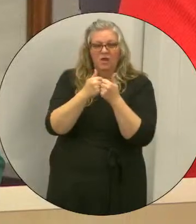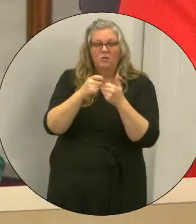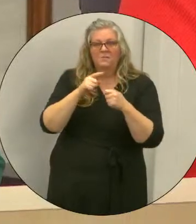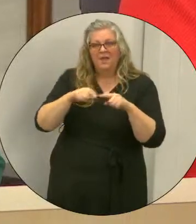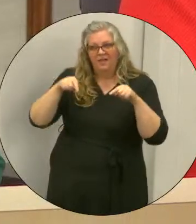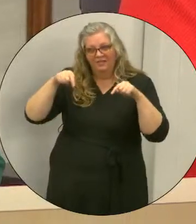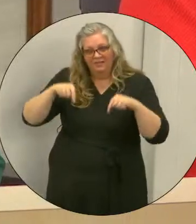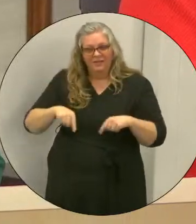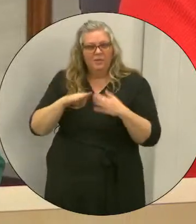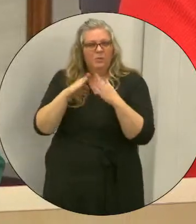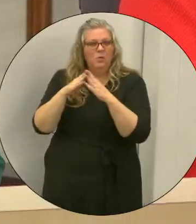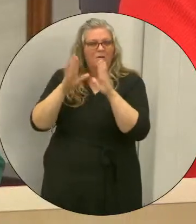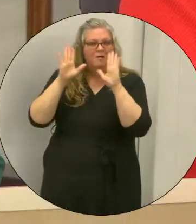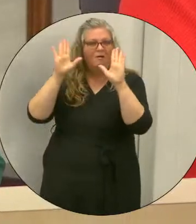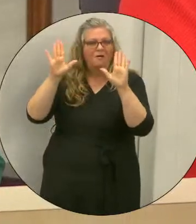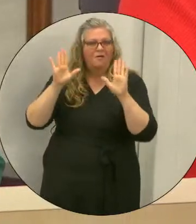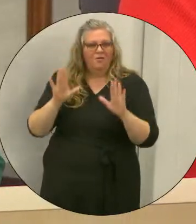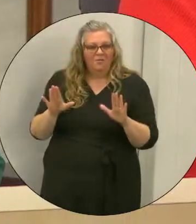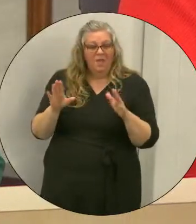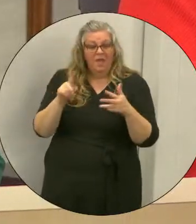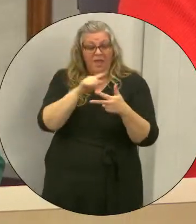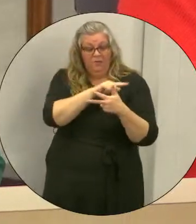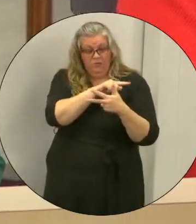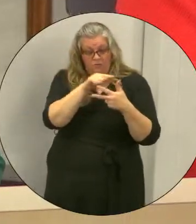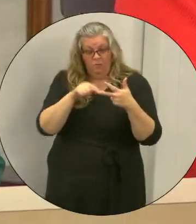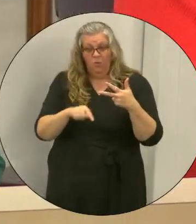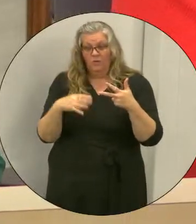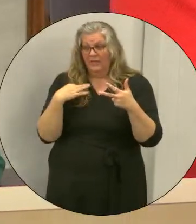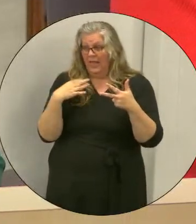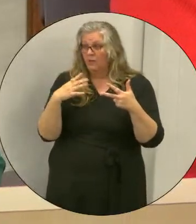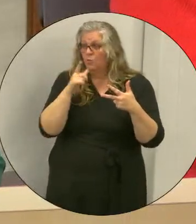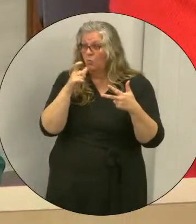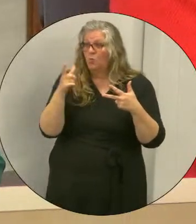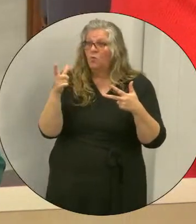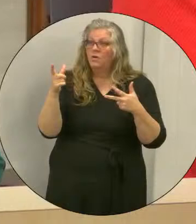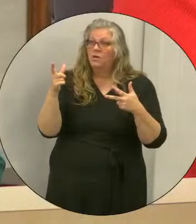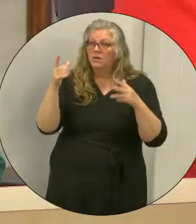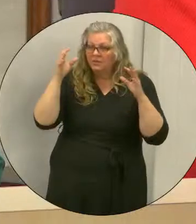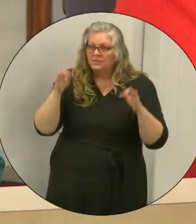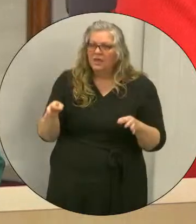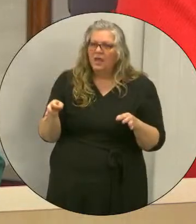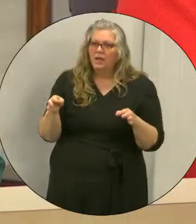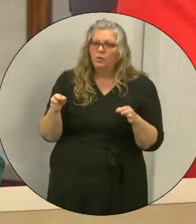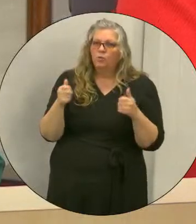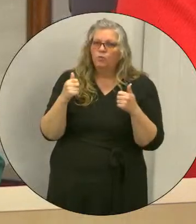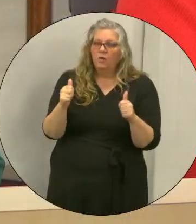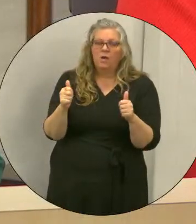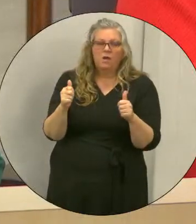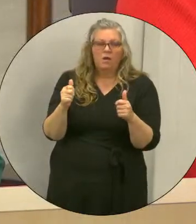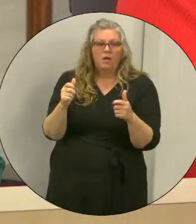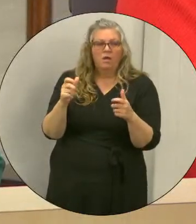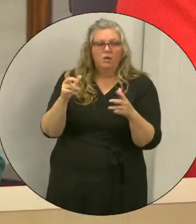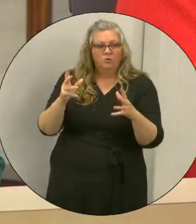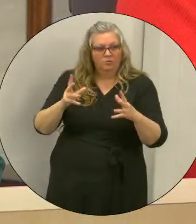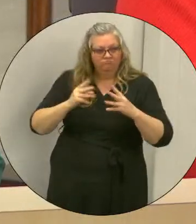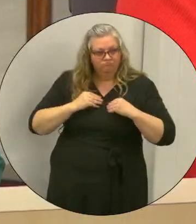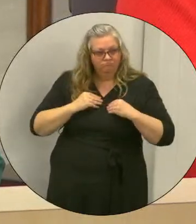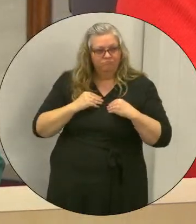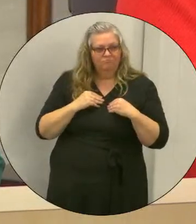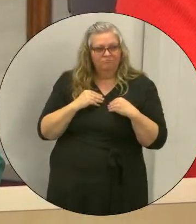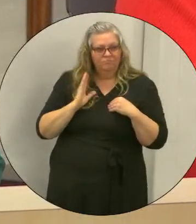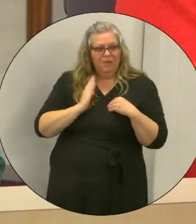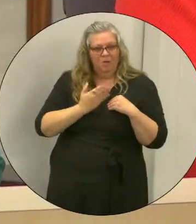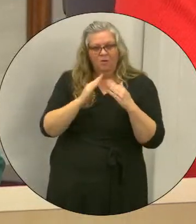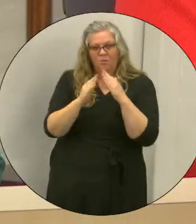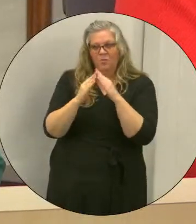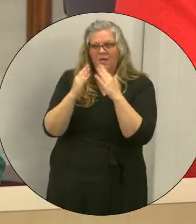awesome. And to the candidates that put themselves out there to be able to take on a community like ours,